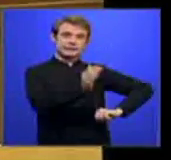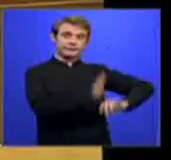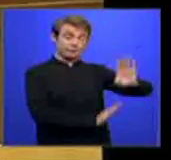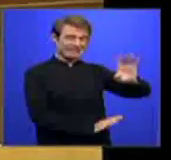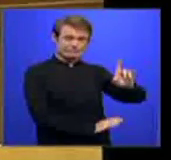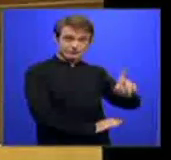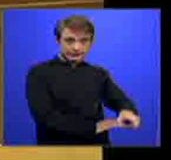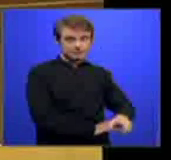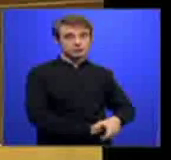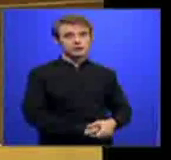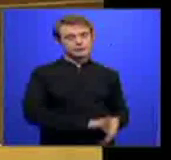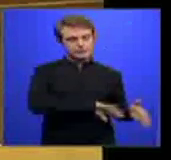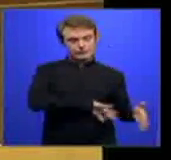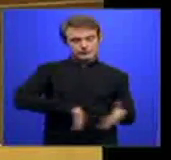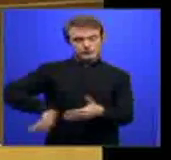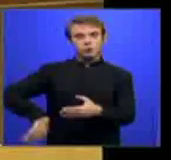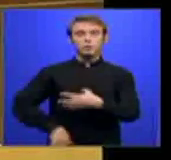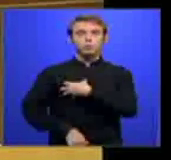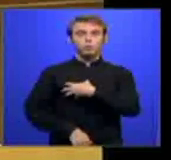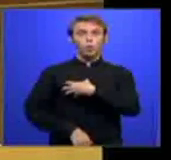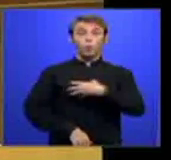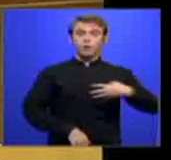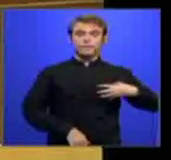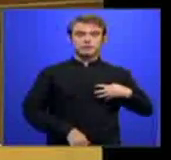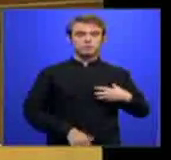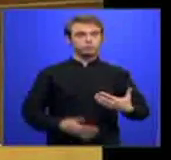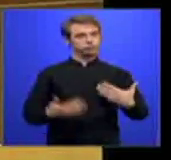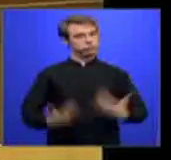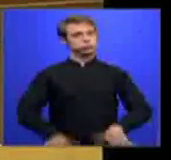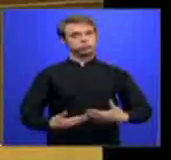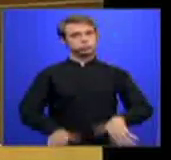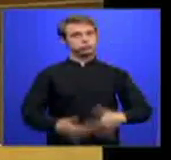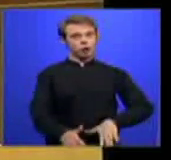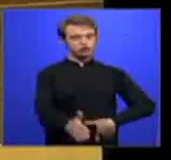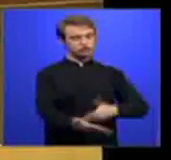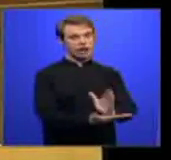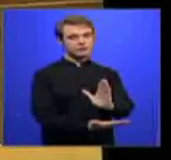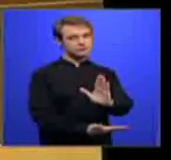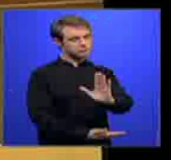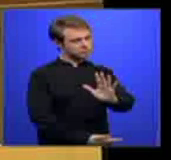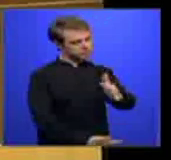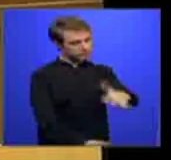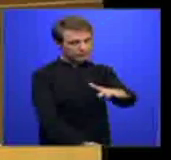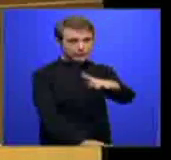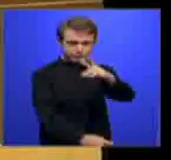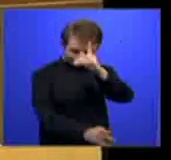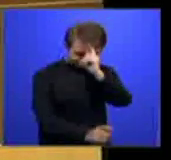status of women remains a critical priority for this government.